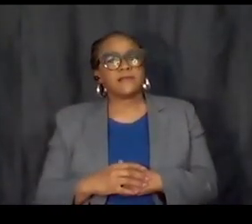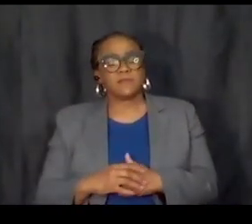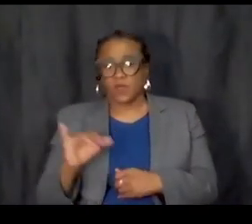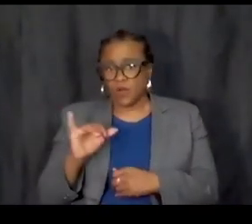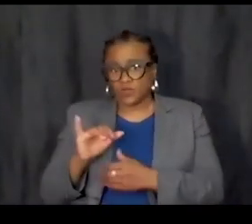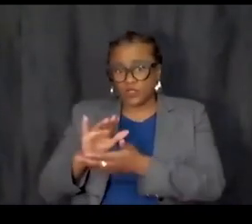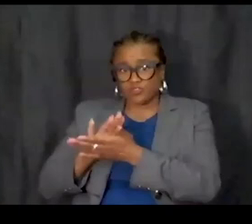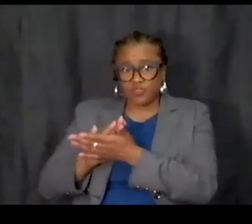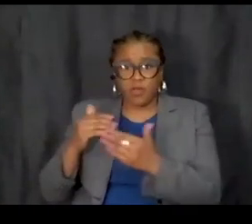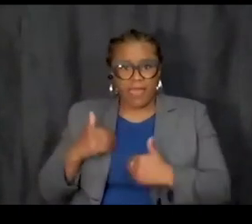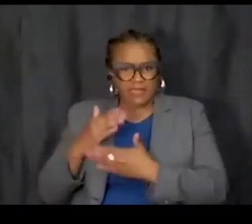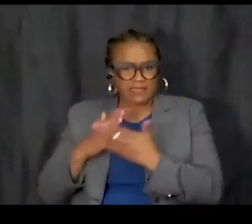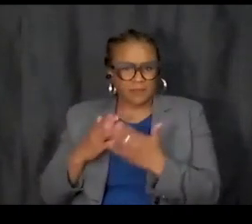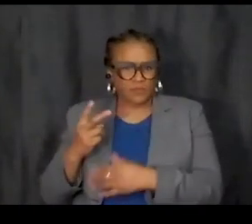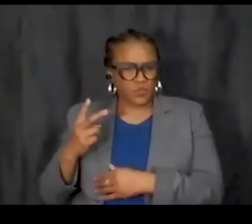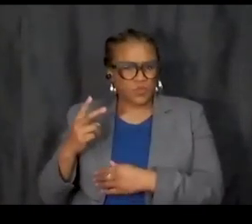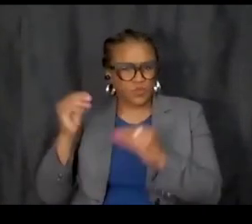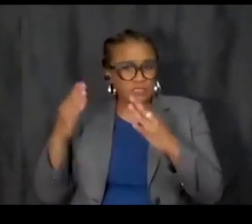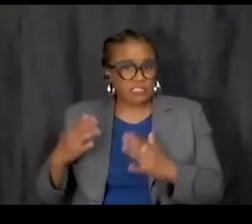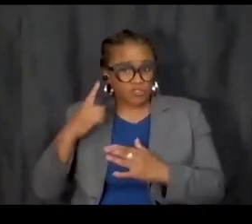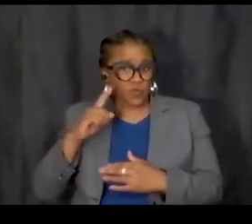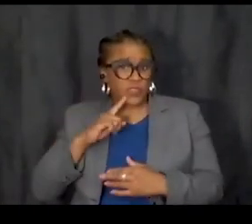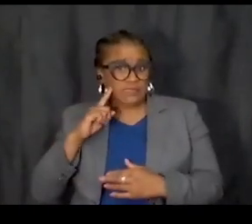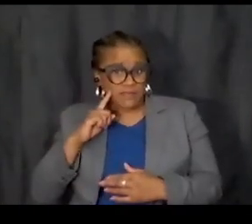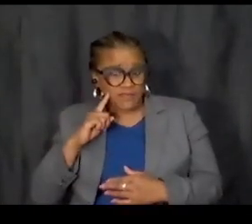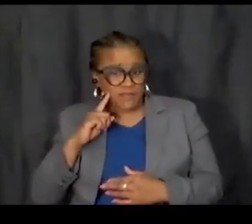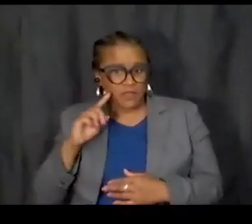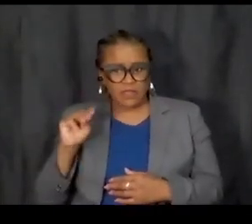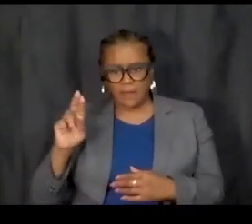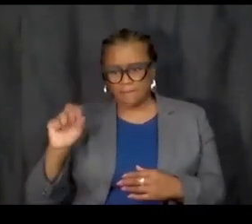of teachers. There were teachers for the deaf, Miss Walker,